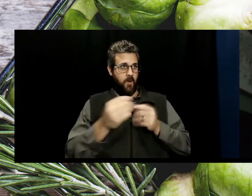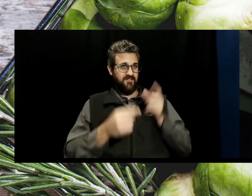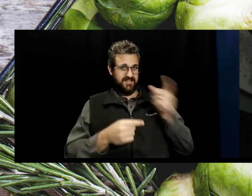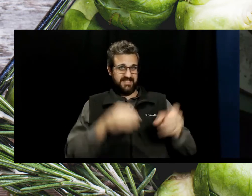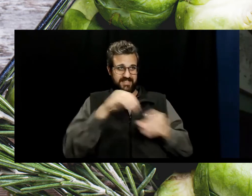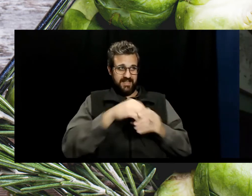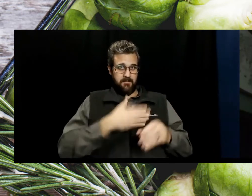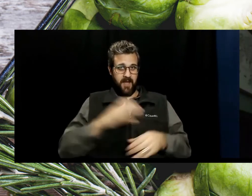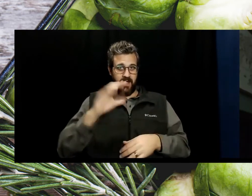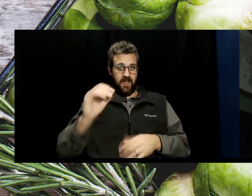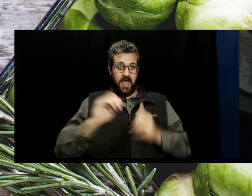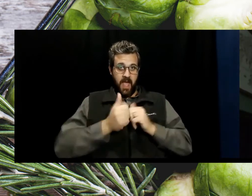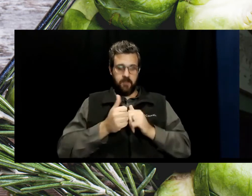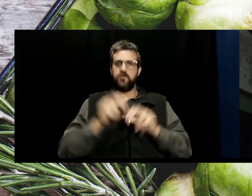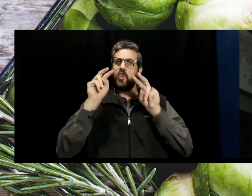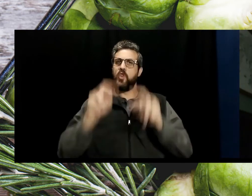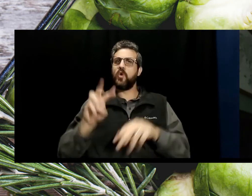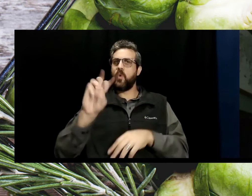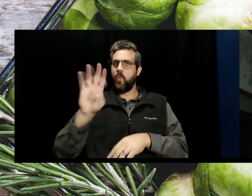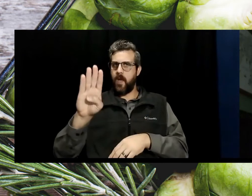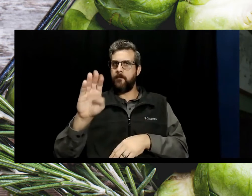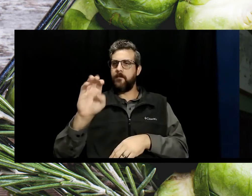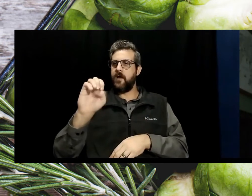I encourage you to visit the website